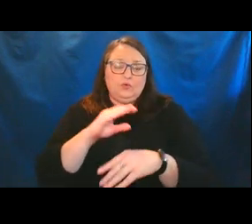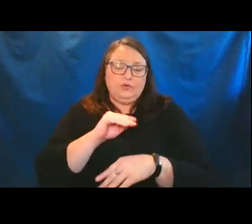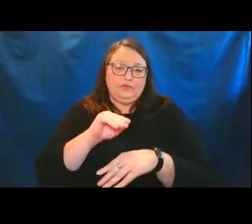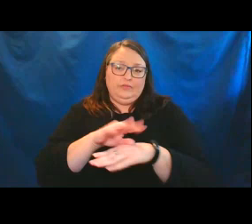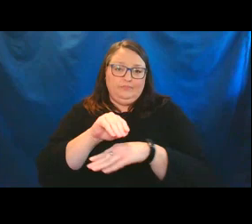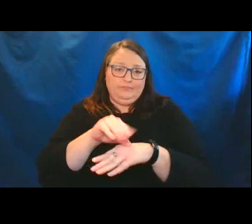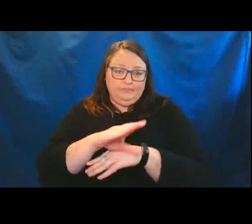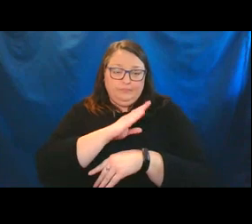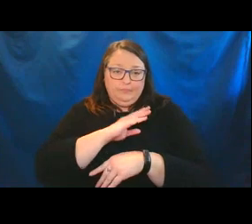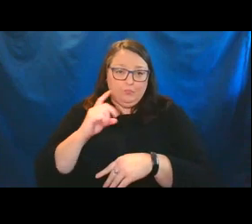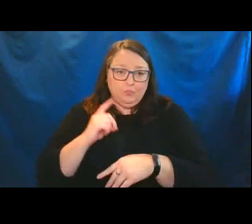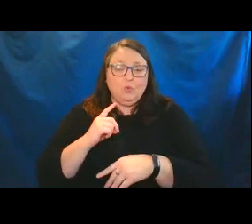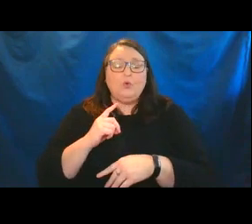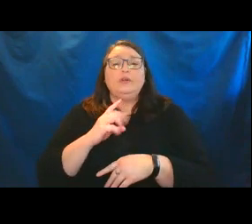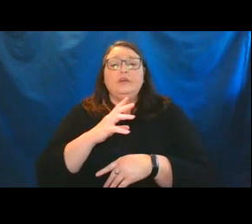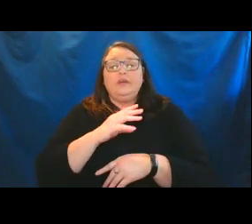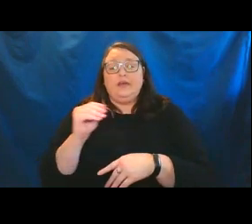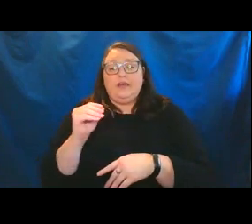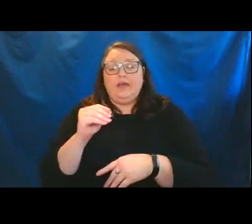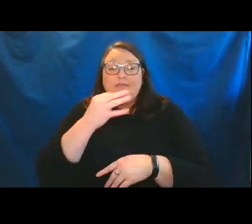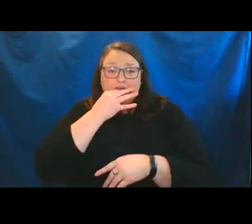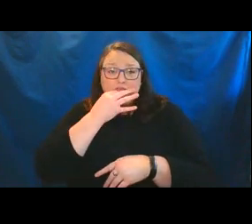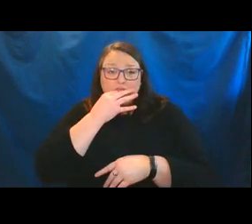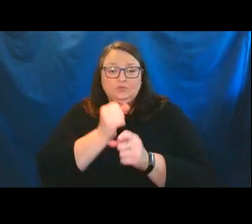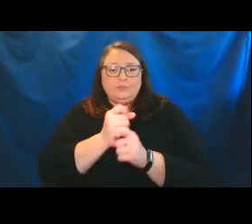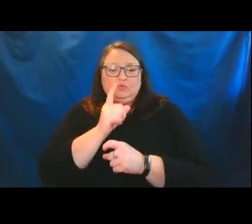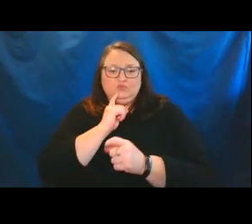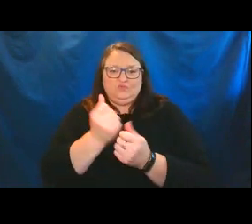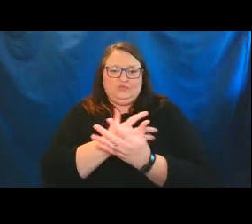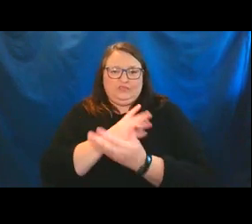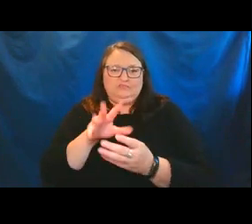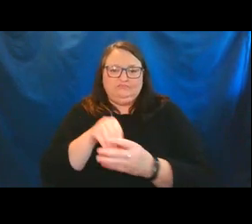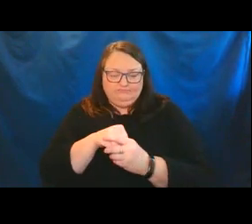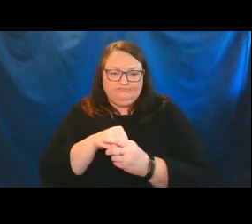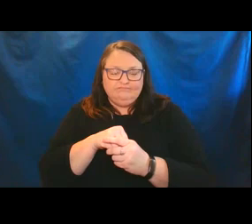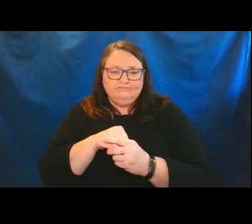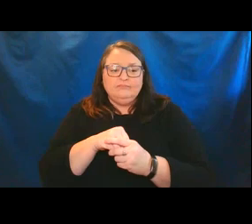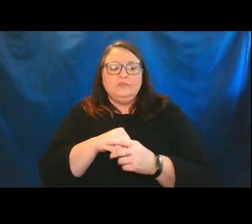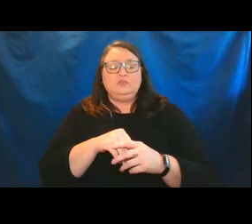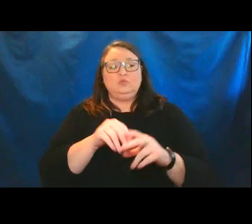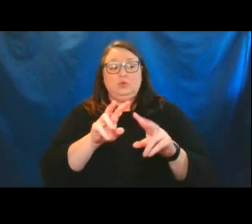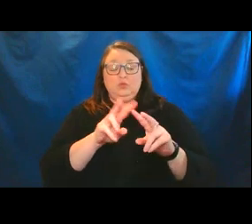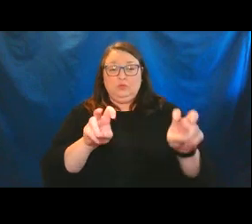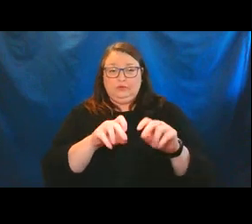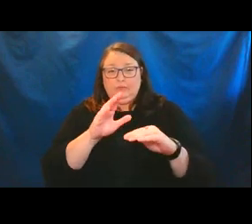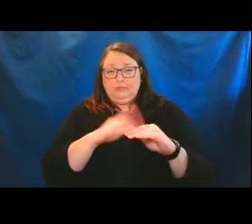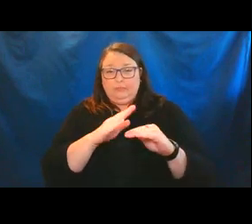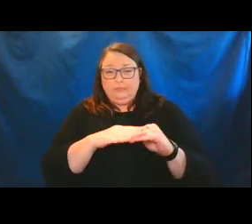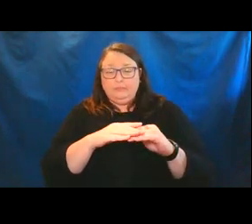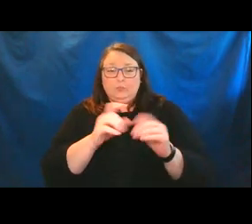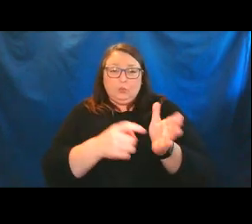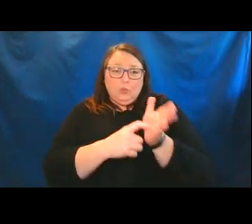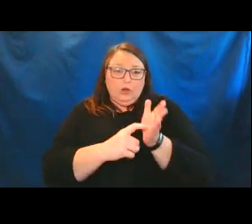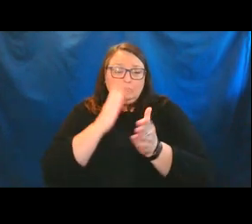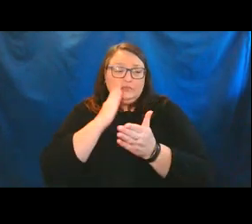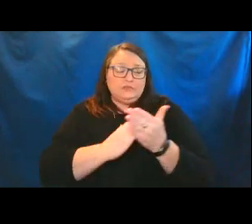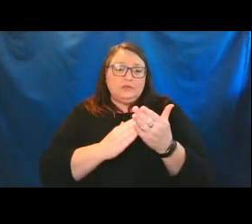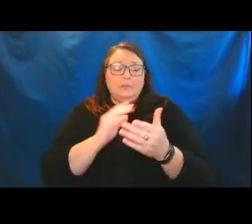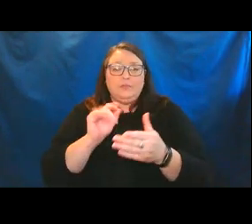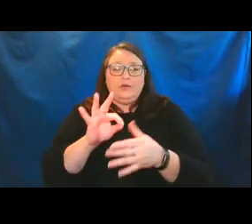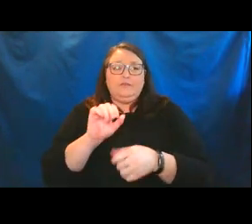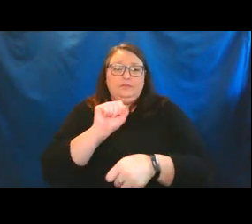we looked at what are their needs, their vacancies, and minimum requirements for some of these positions. And on the training